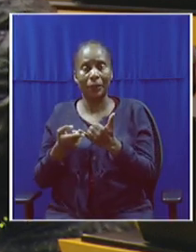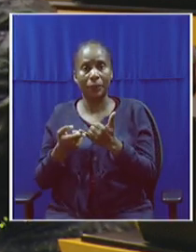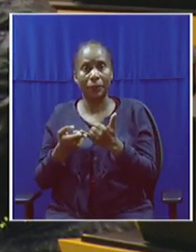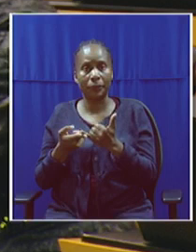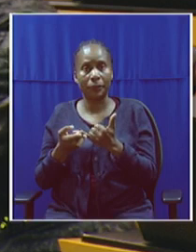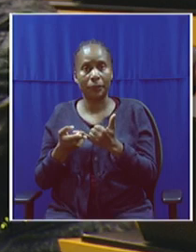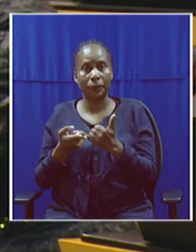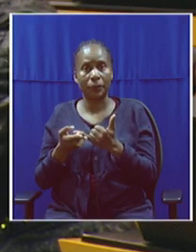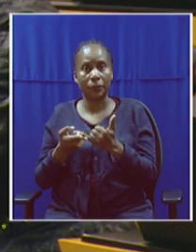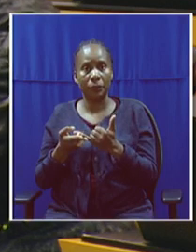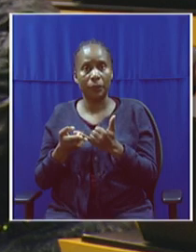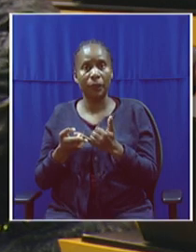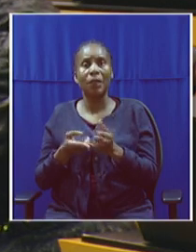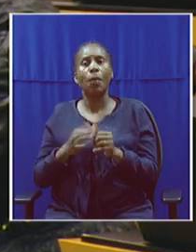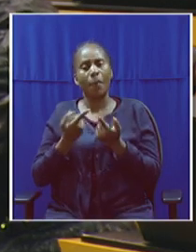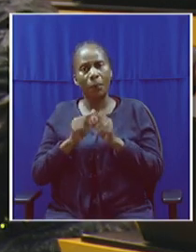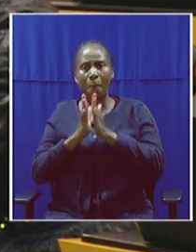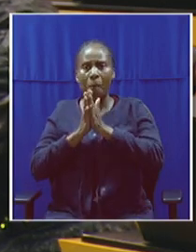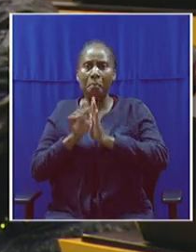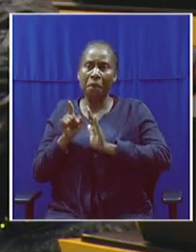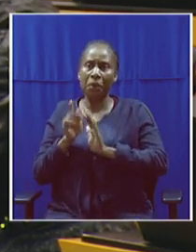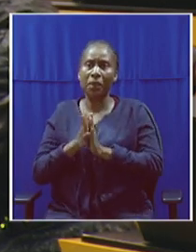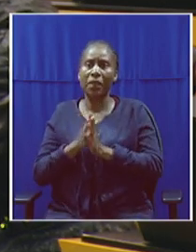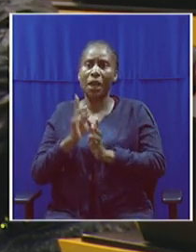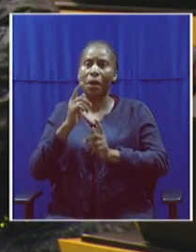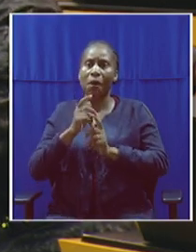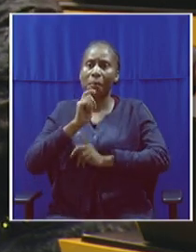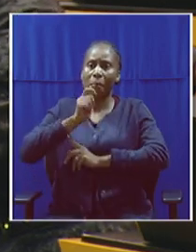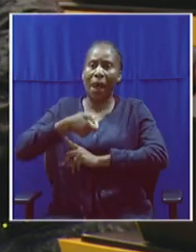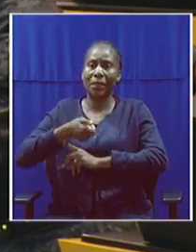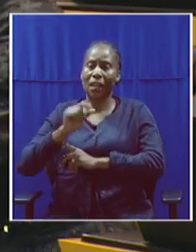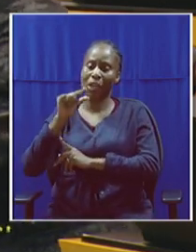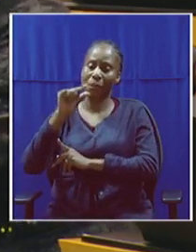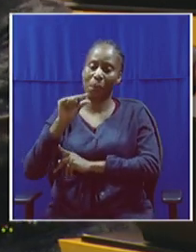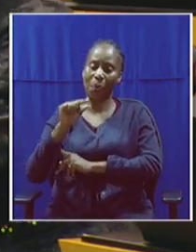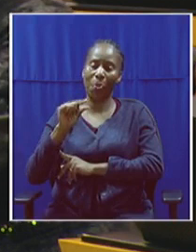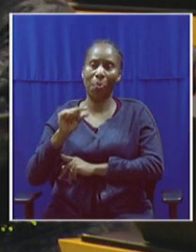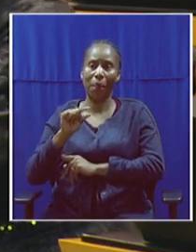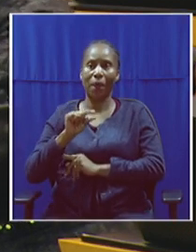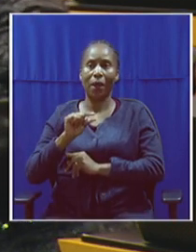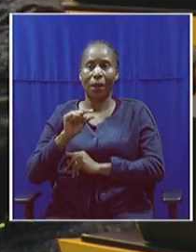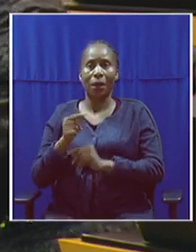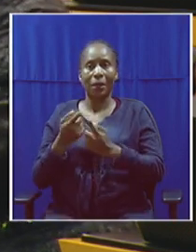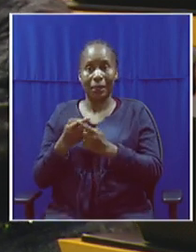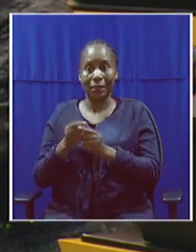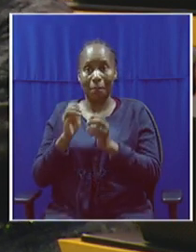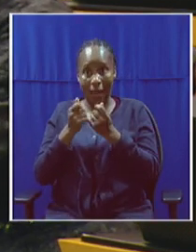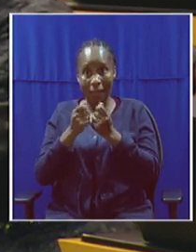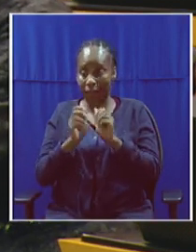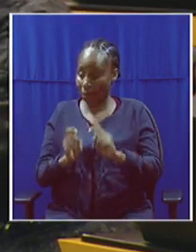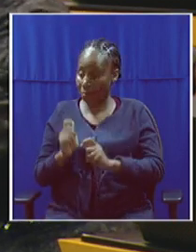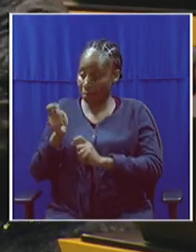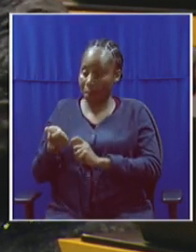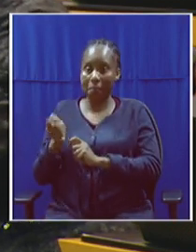to reduce the prices of Supply to ESCO now the reason for